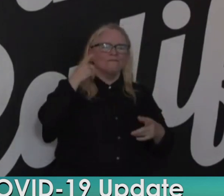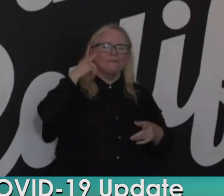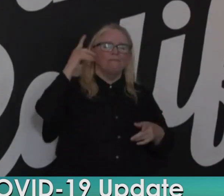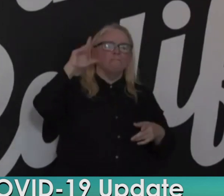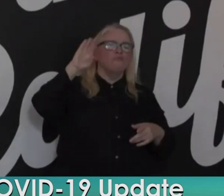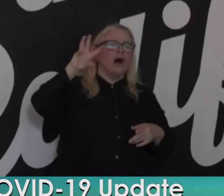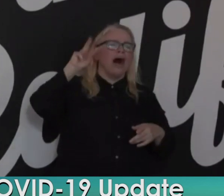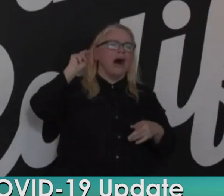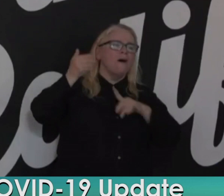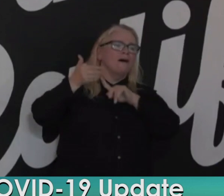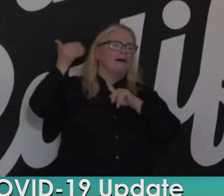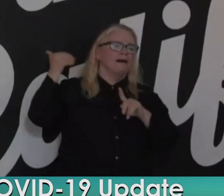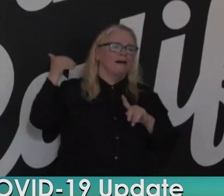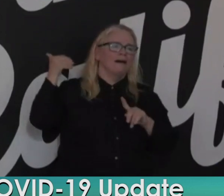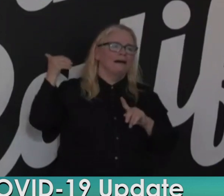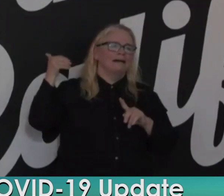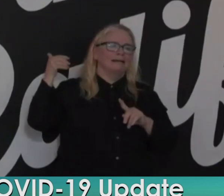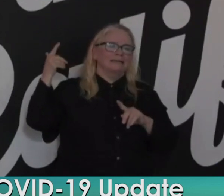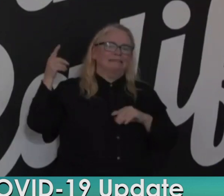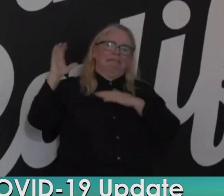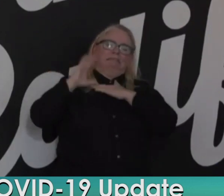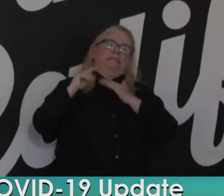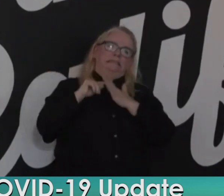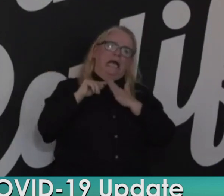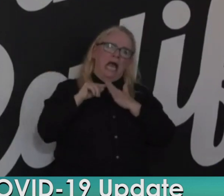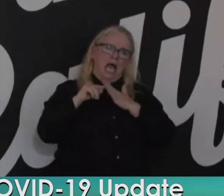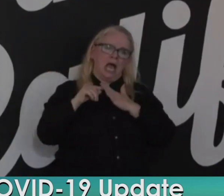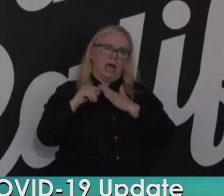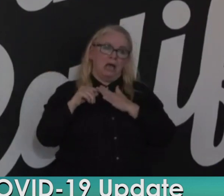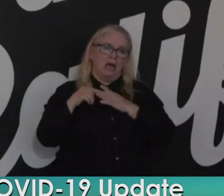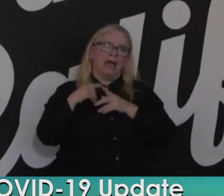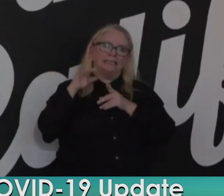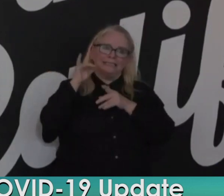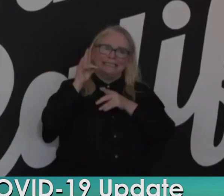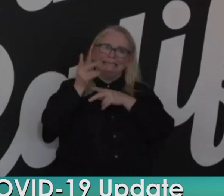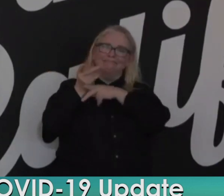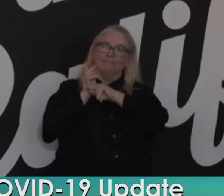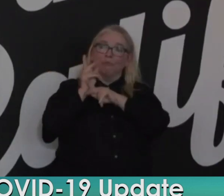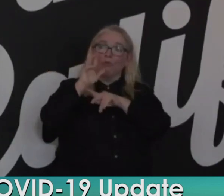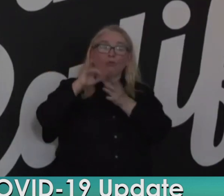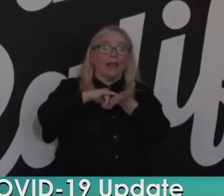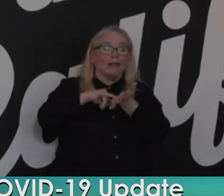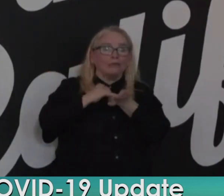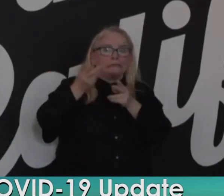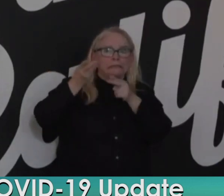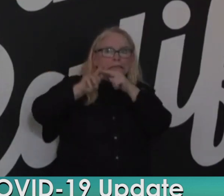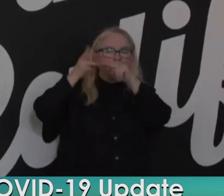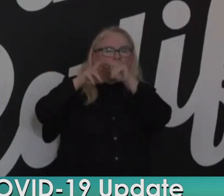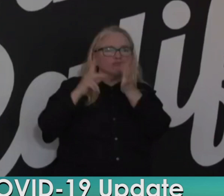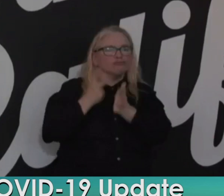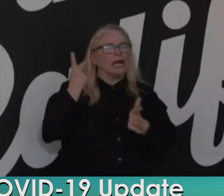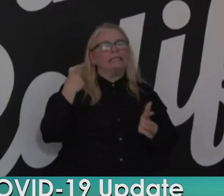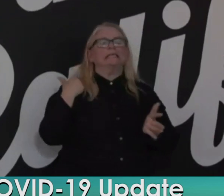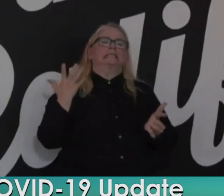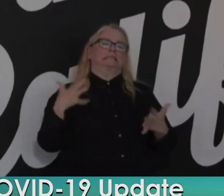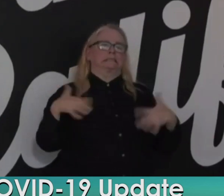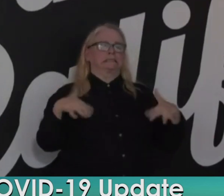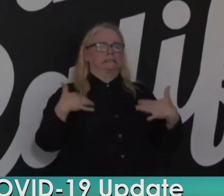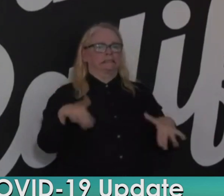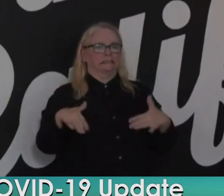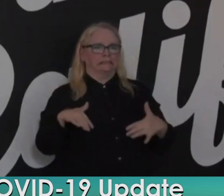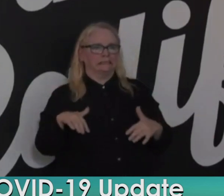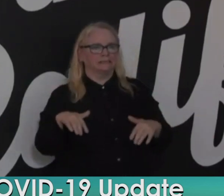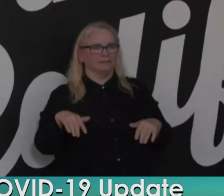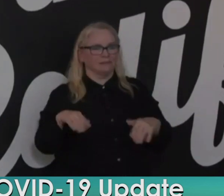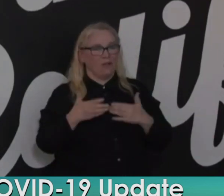inherited. Our bond rating went up not once, but twice. We were sitting on close to $20 billion of reserves, or